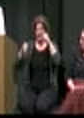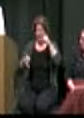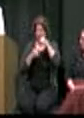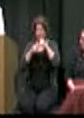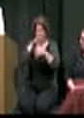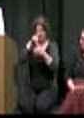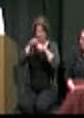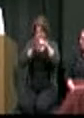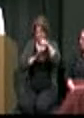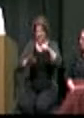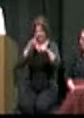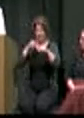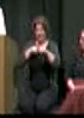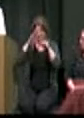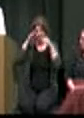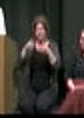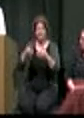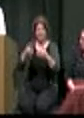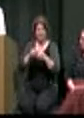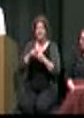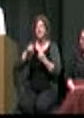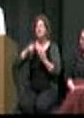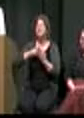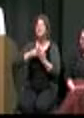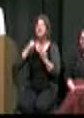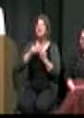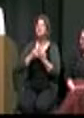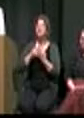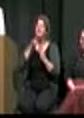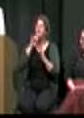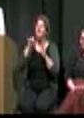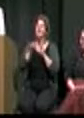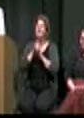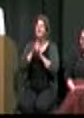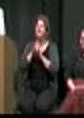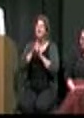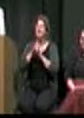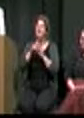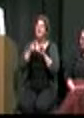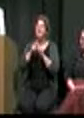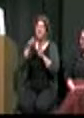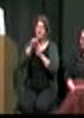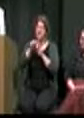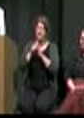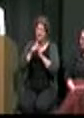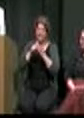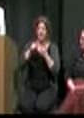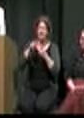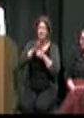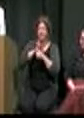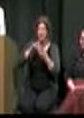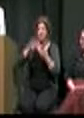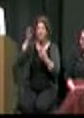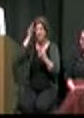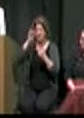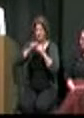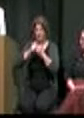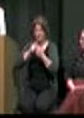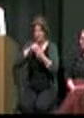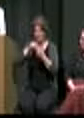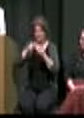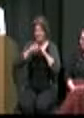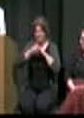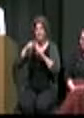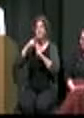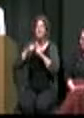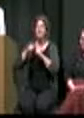So this project was identified by state, local, federal agencies, as well as